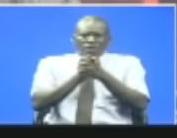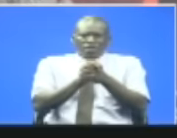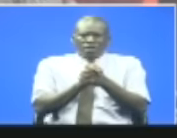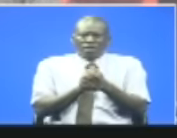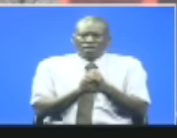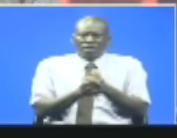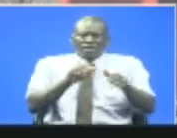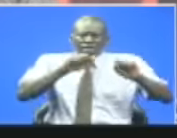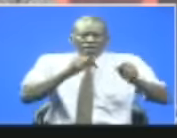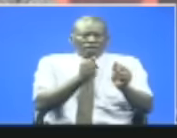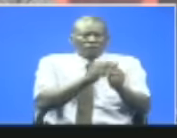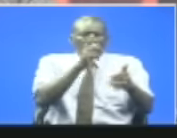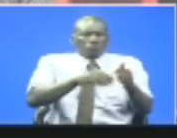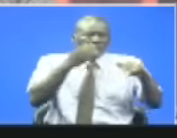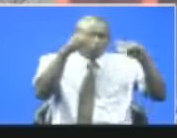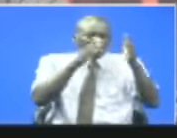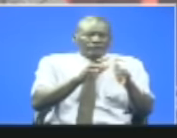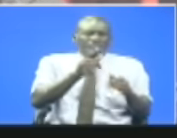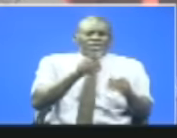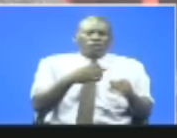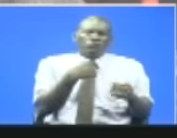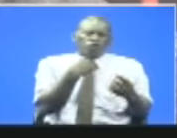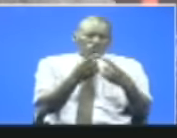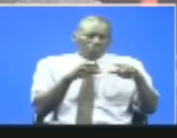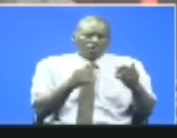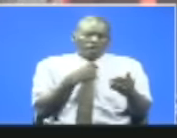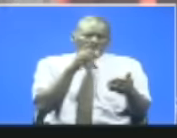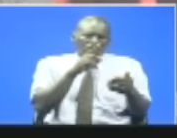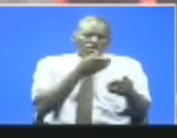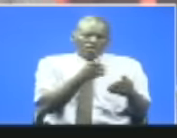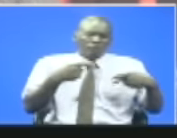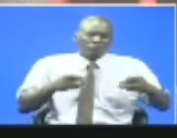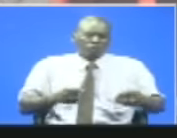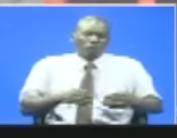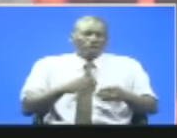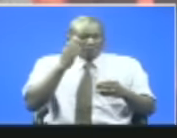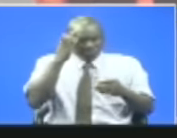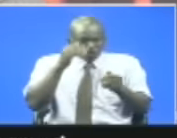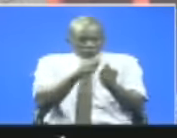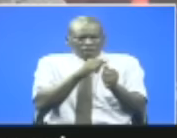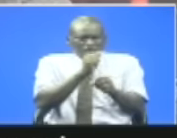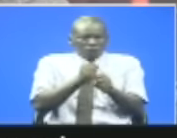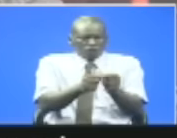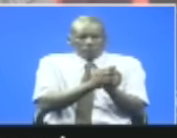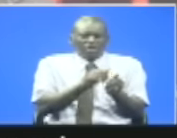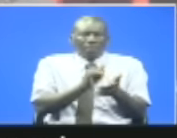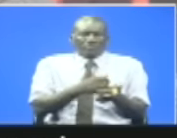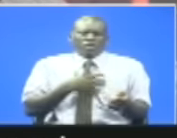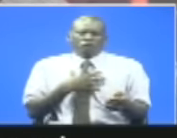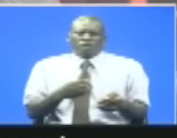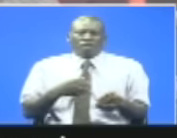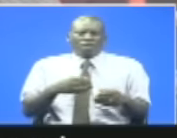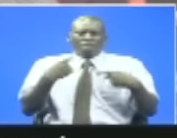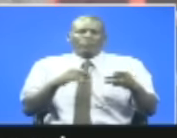I don't agree with what Professor Kagwanja was talking about, saying these people are like-minded, they are going to work together. That's a wish, I think. People would wish